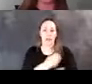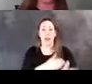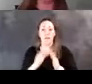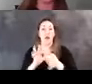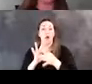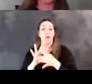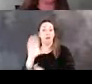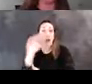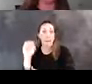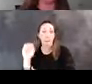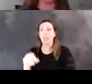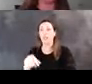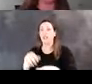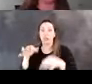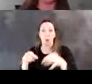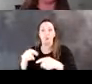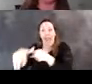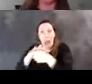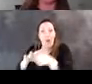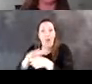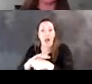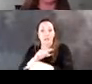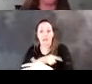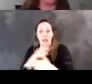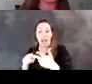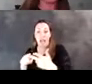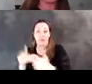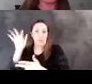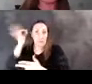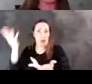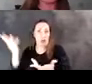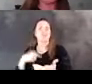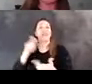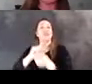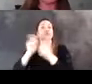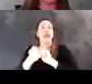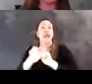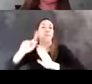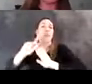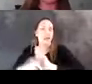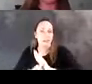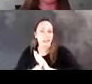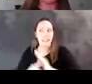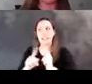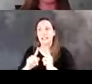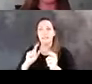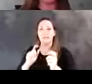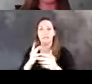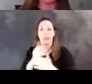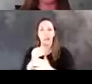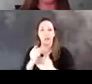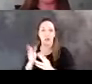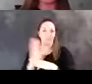and federal action. So we really need change through policies and through companies changing their